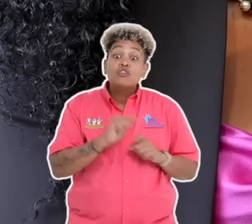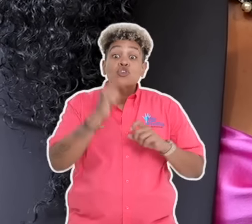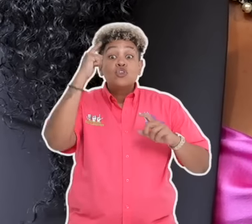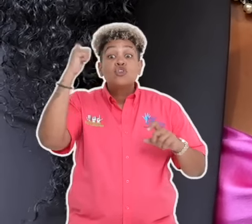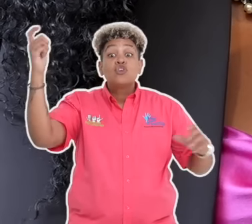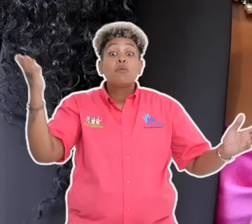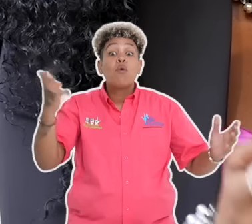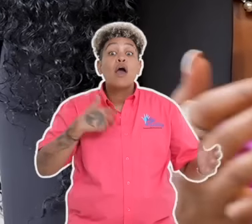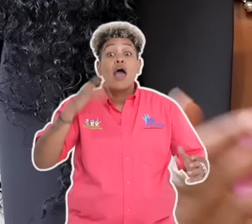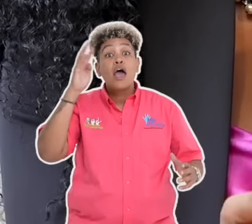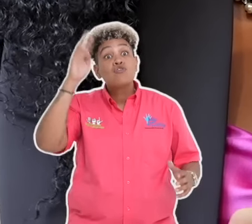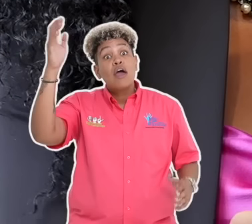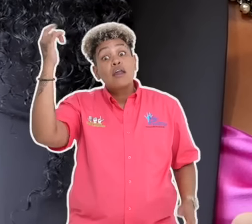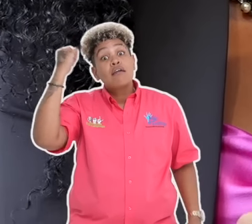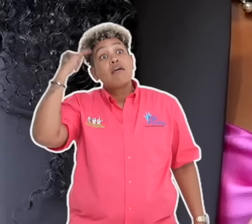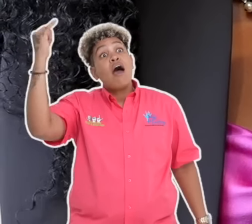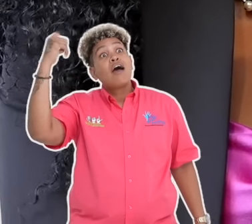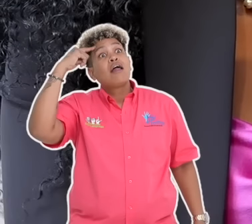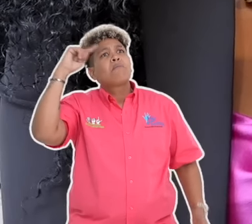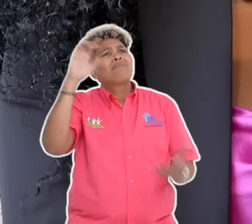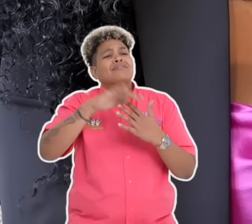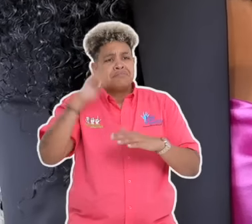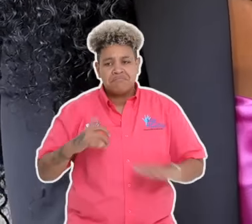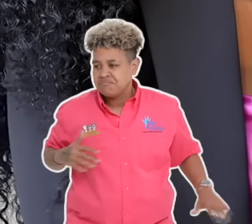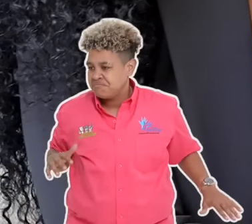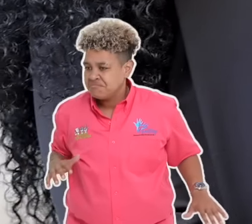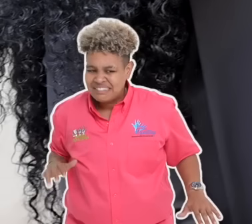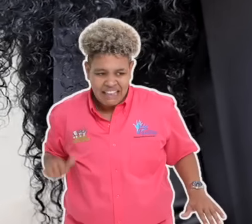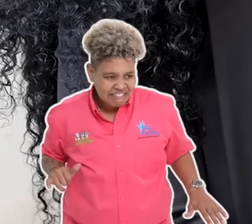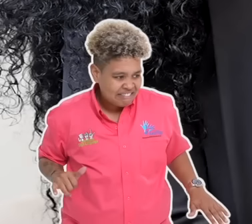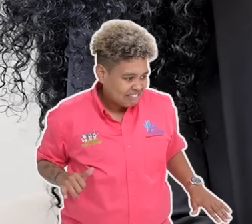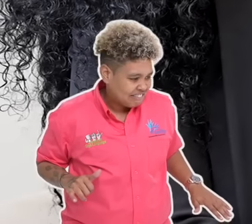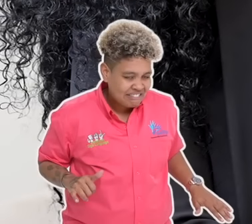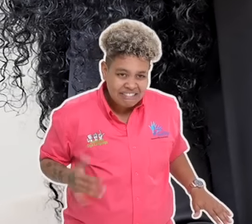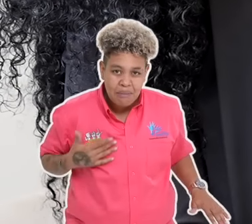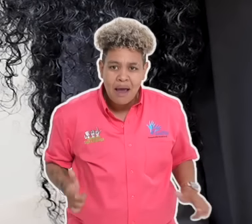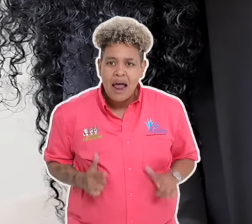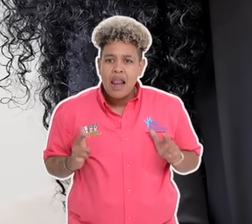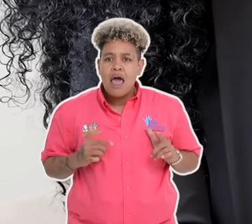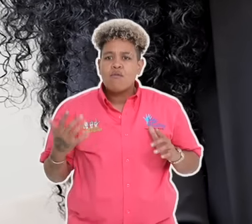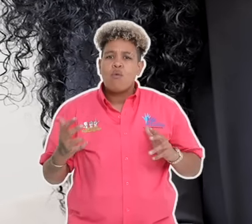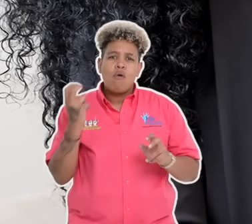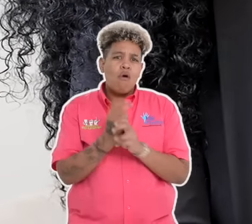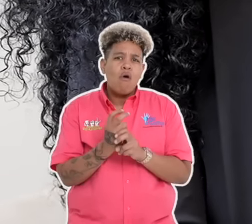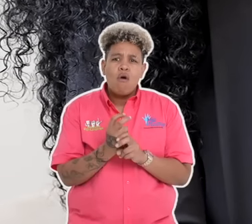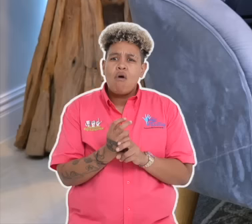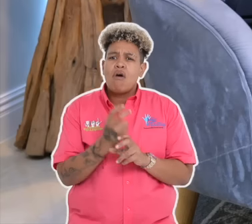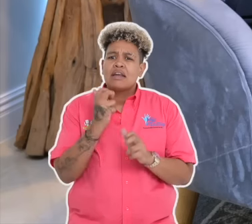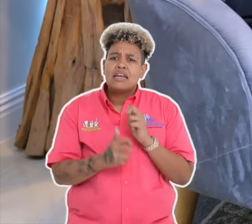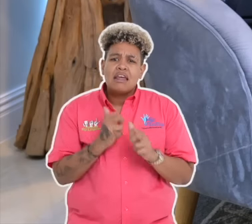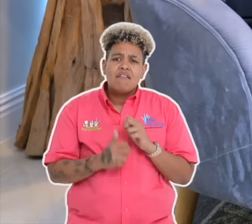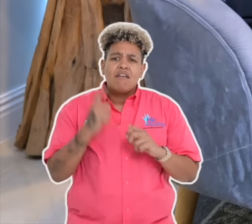didn't have anything to dream other than whatever I created in my mind. And getting to the United States, my life became hard,